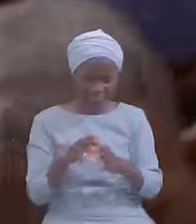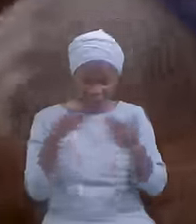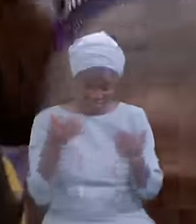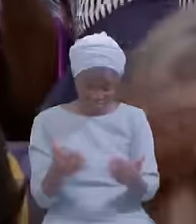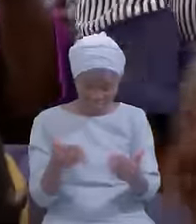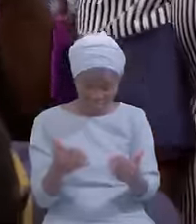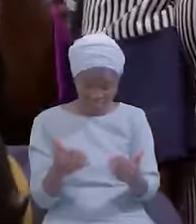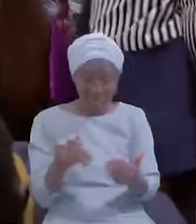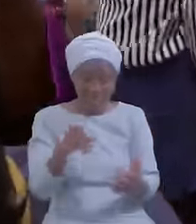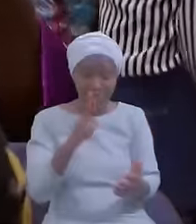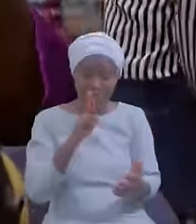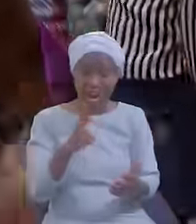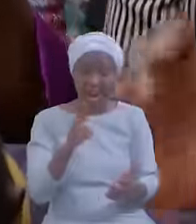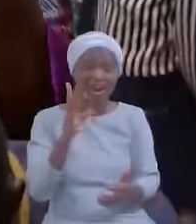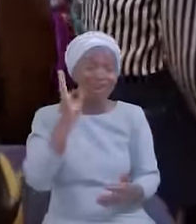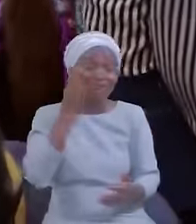Now you're fruitful.